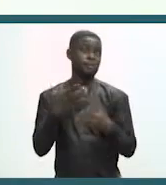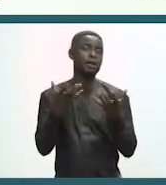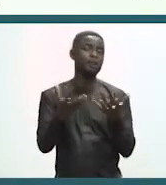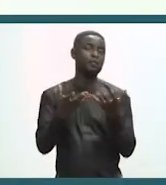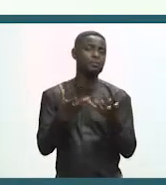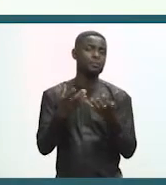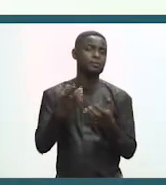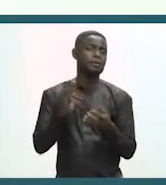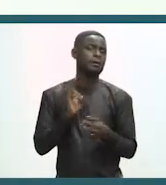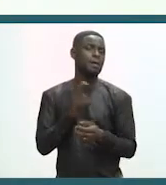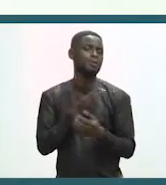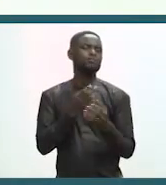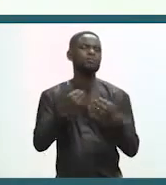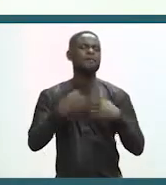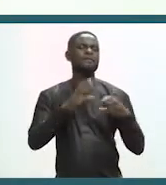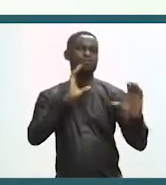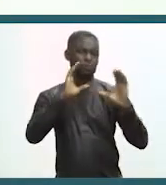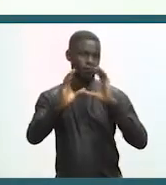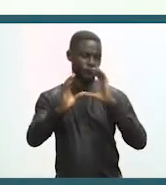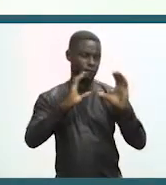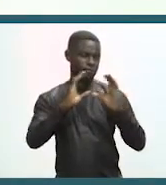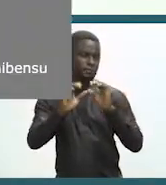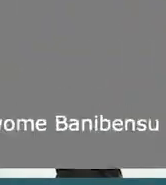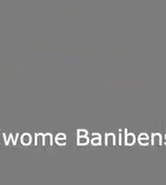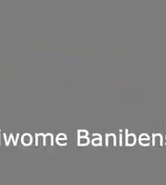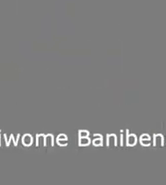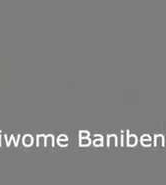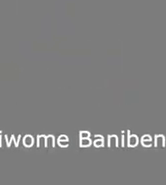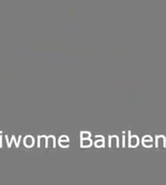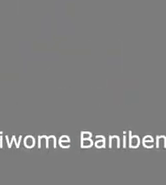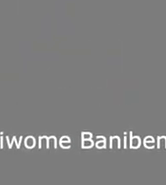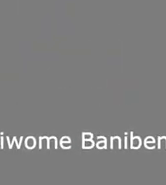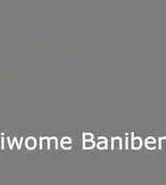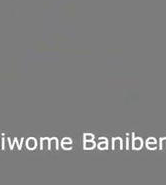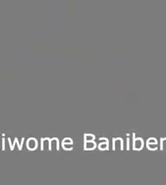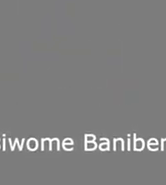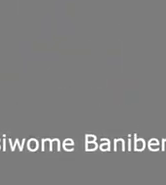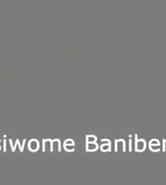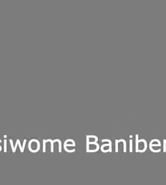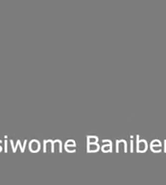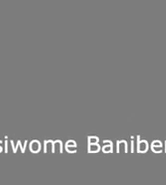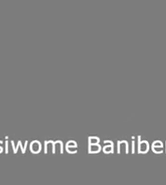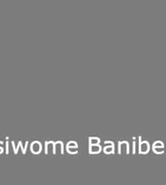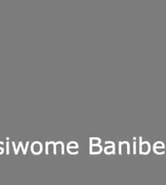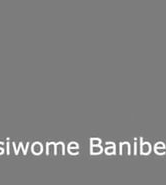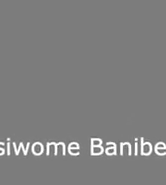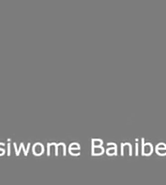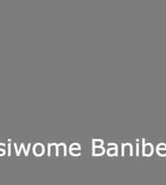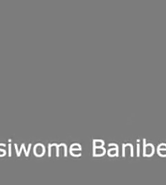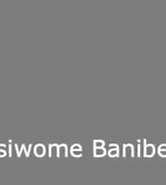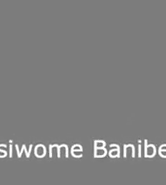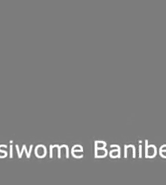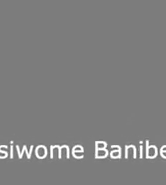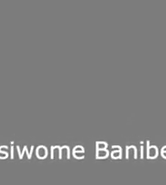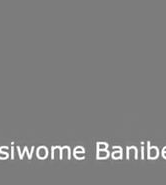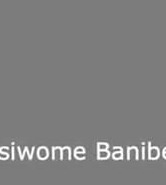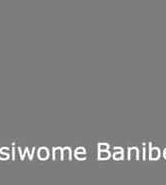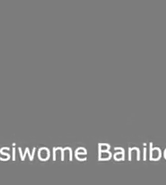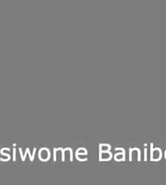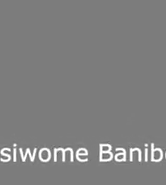want us to have a conversation about developing mental strength for